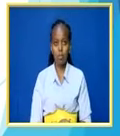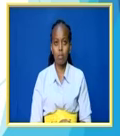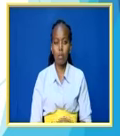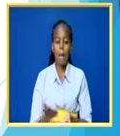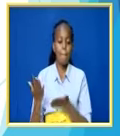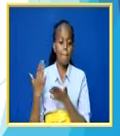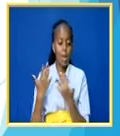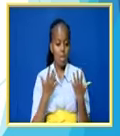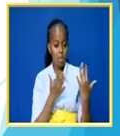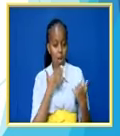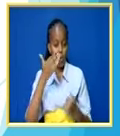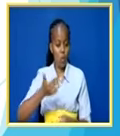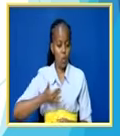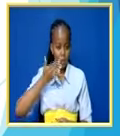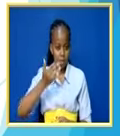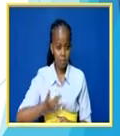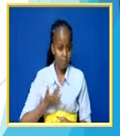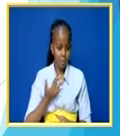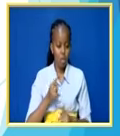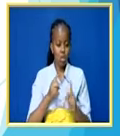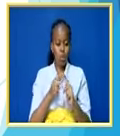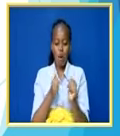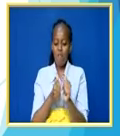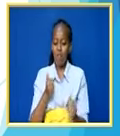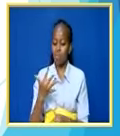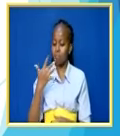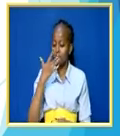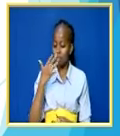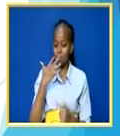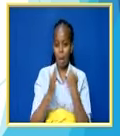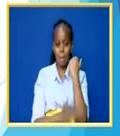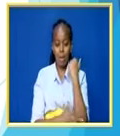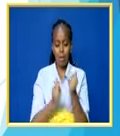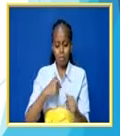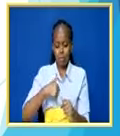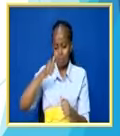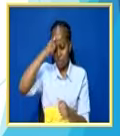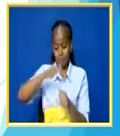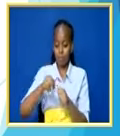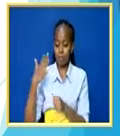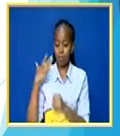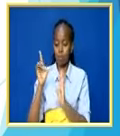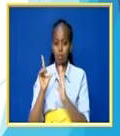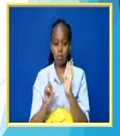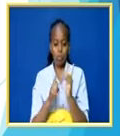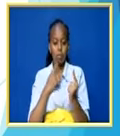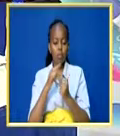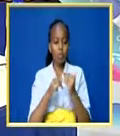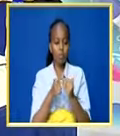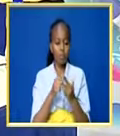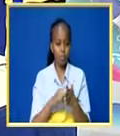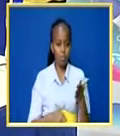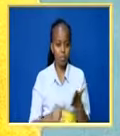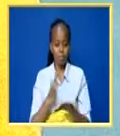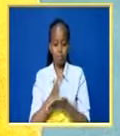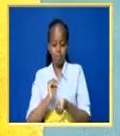bath daily so as to avoid bad smell. That's right. I remember in our last lesson, we talked about